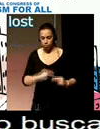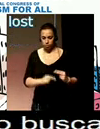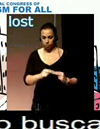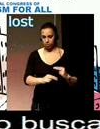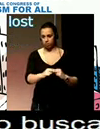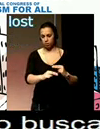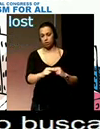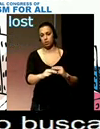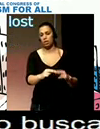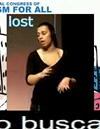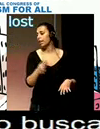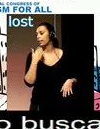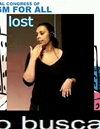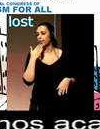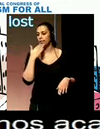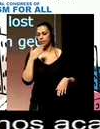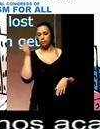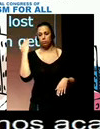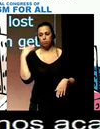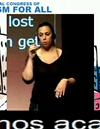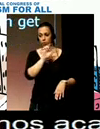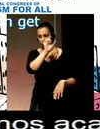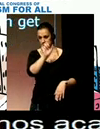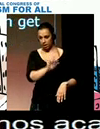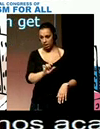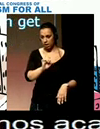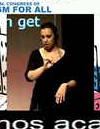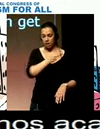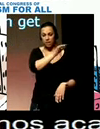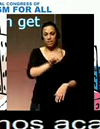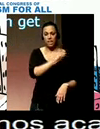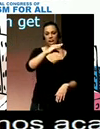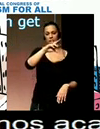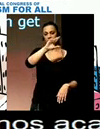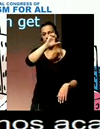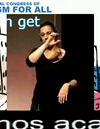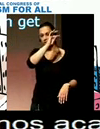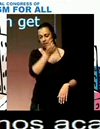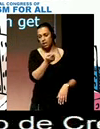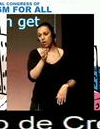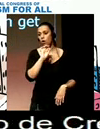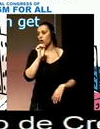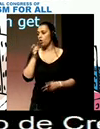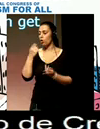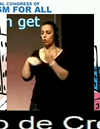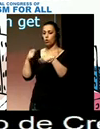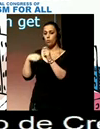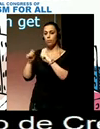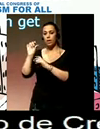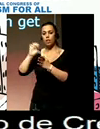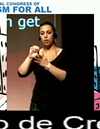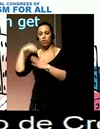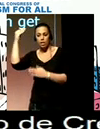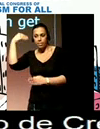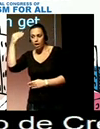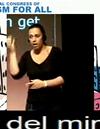get lost through the Creta Classic, or maybe we can